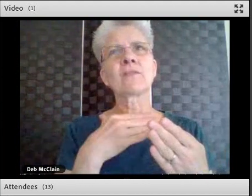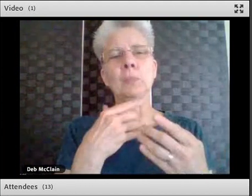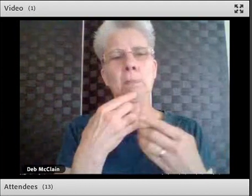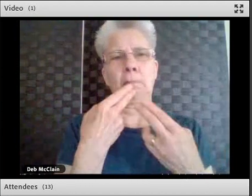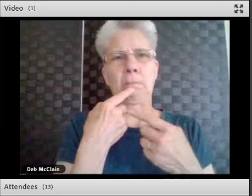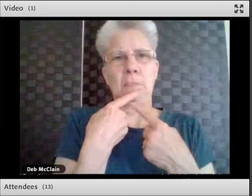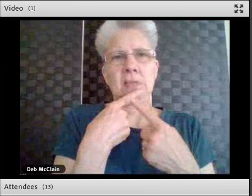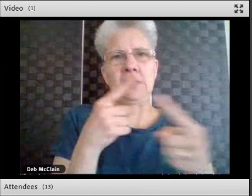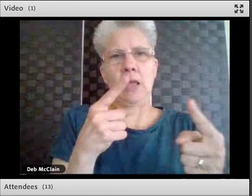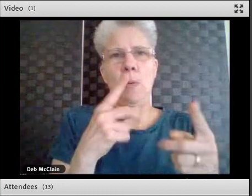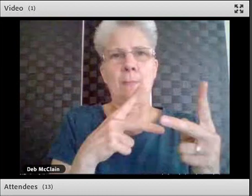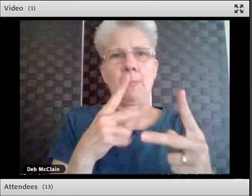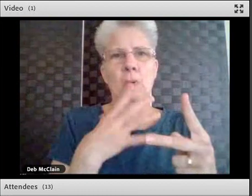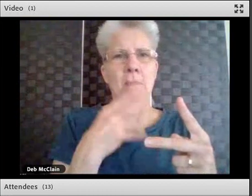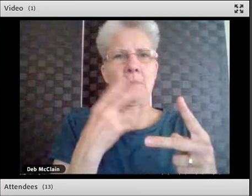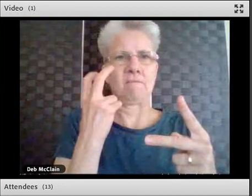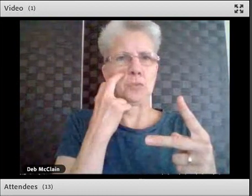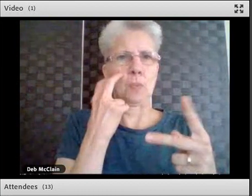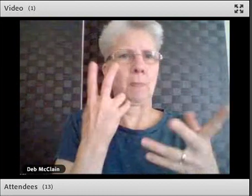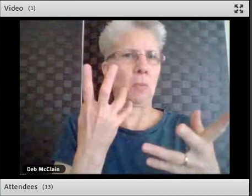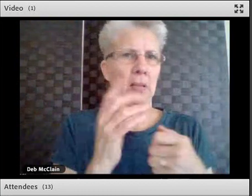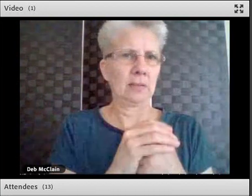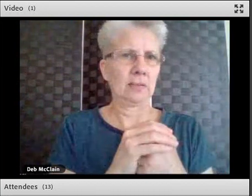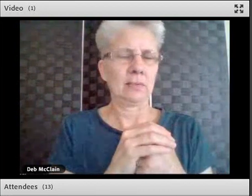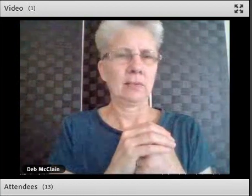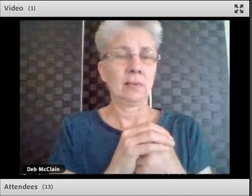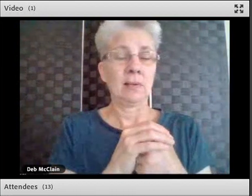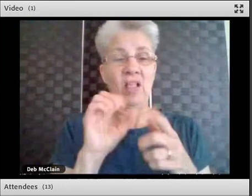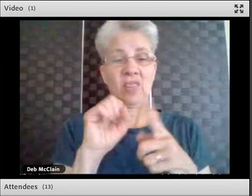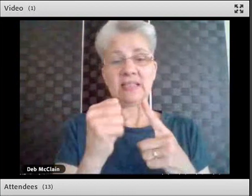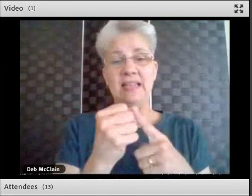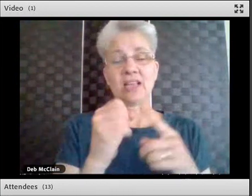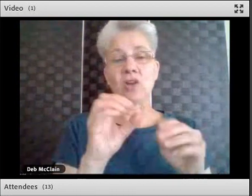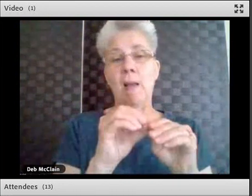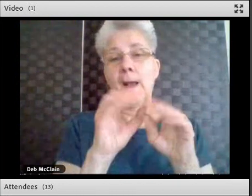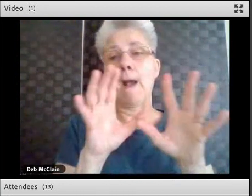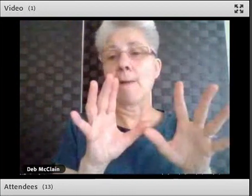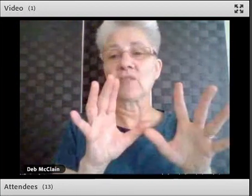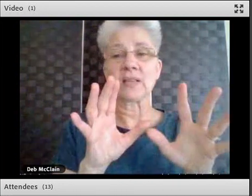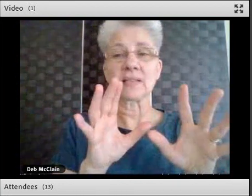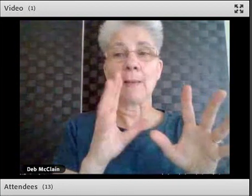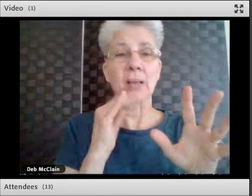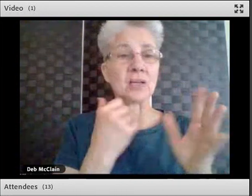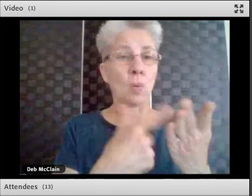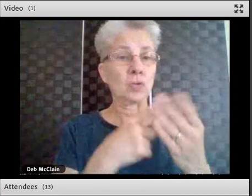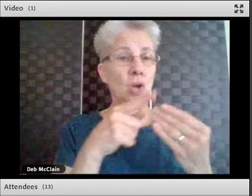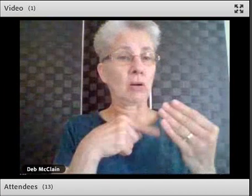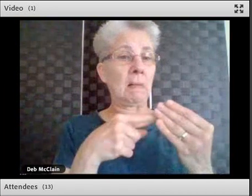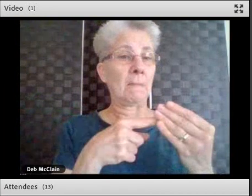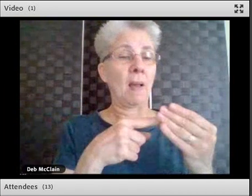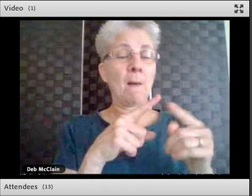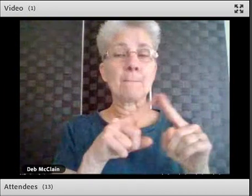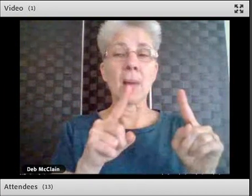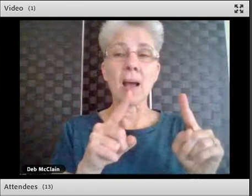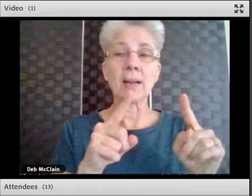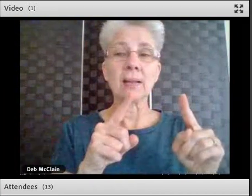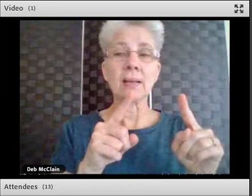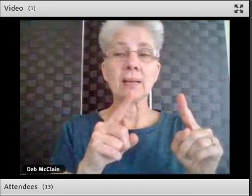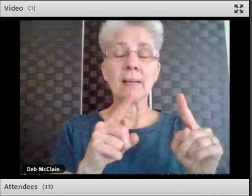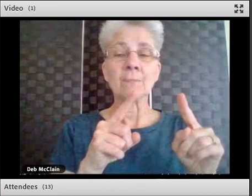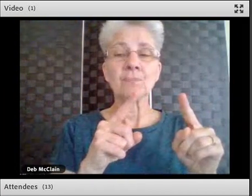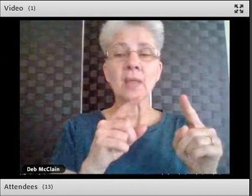my visual impairment. In this case, it obviously is appropriate because of what we're talking about, but in